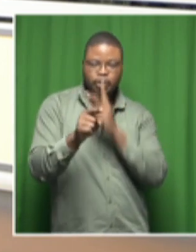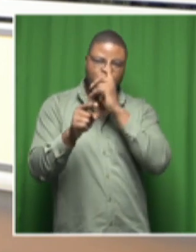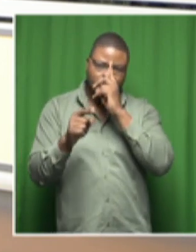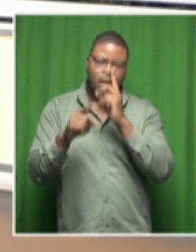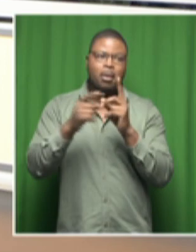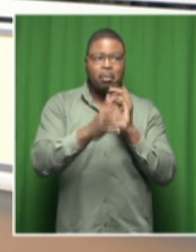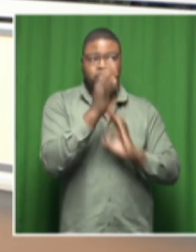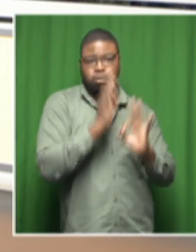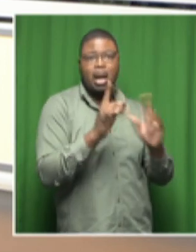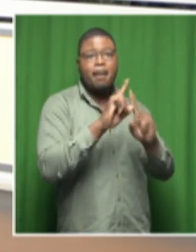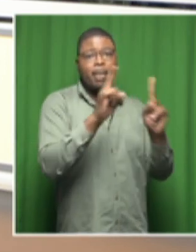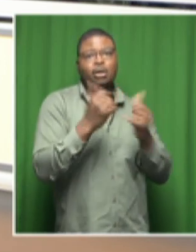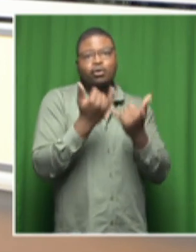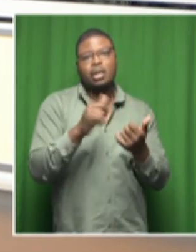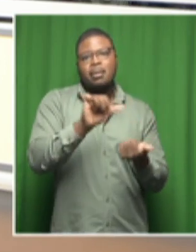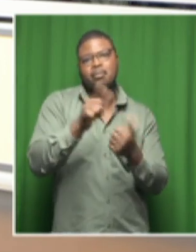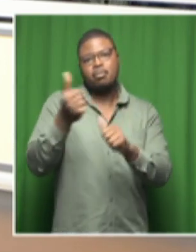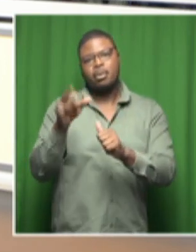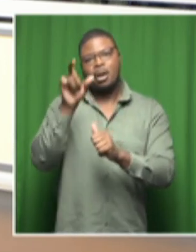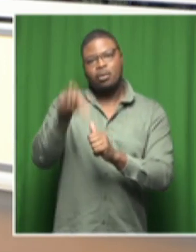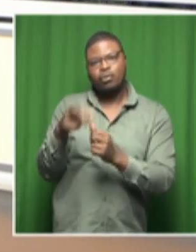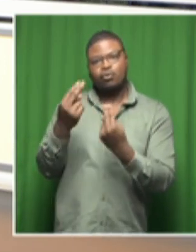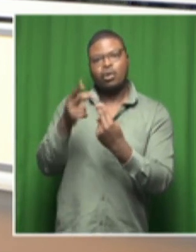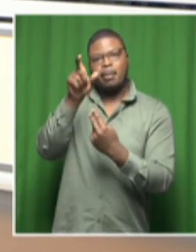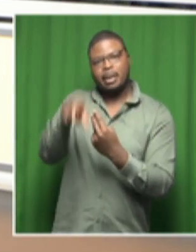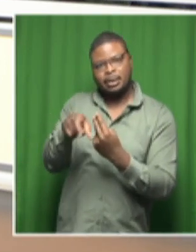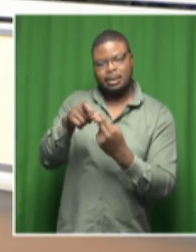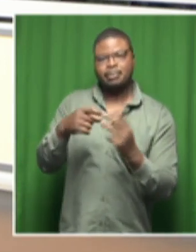of course, we move on.